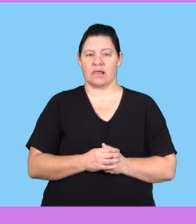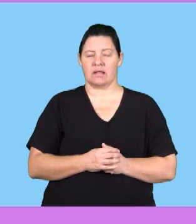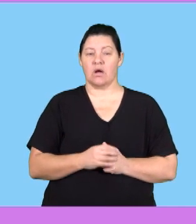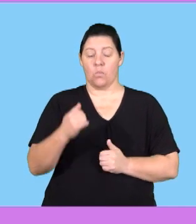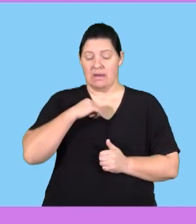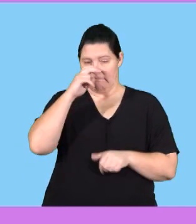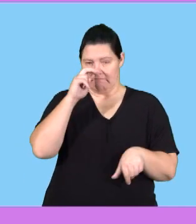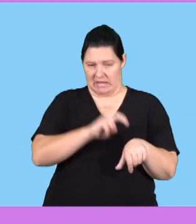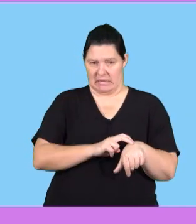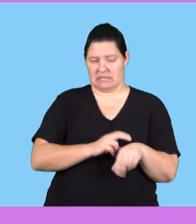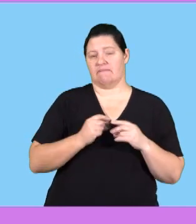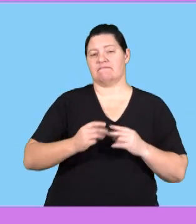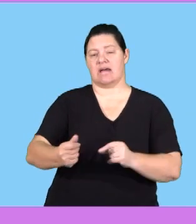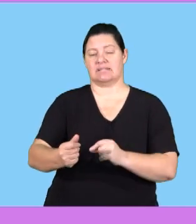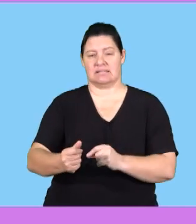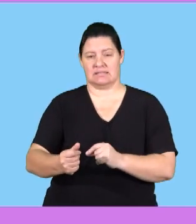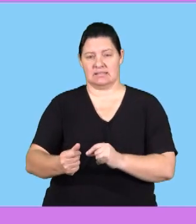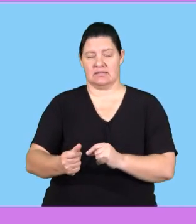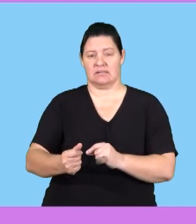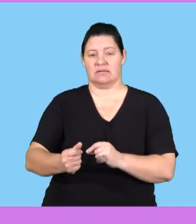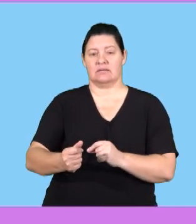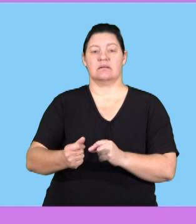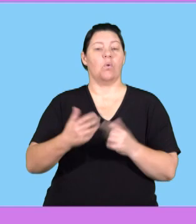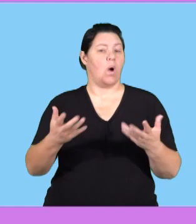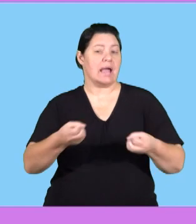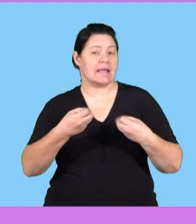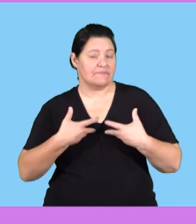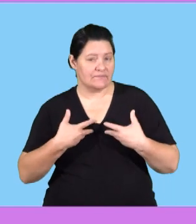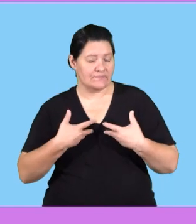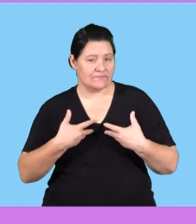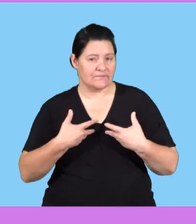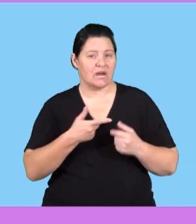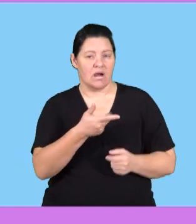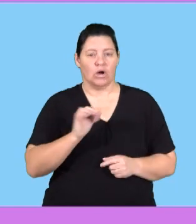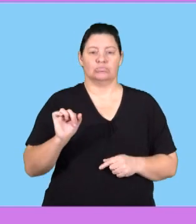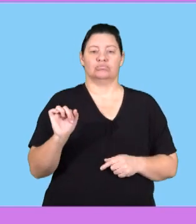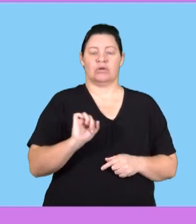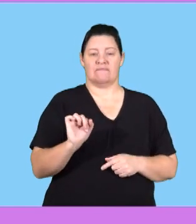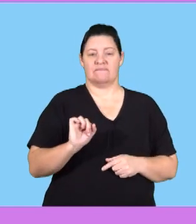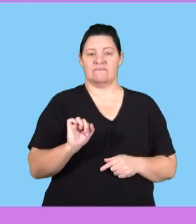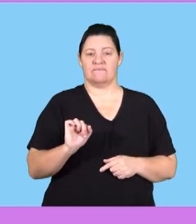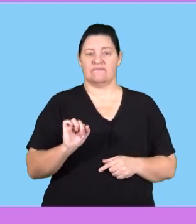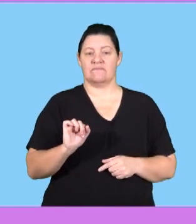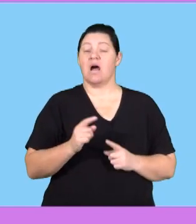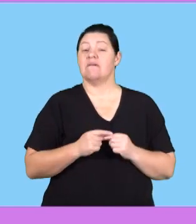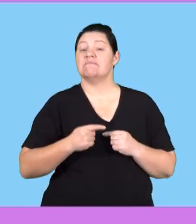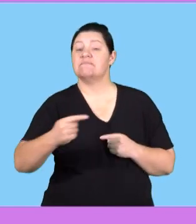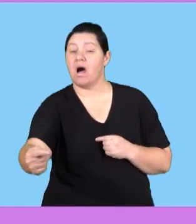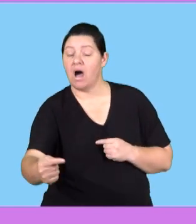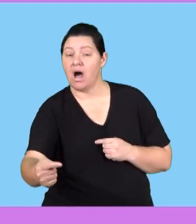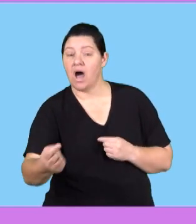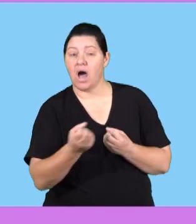is what needs to be calculated. And then what is given is that she was driving the